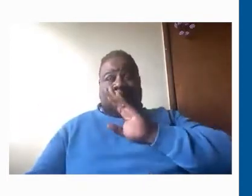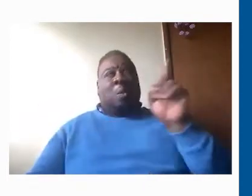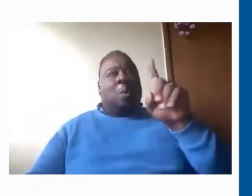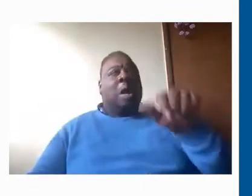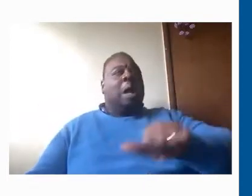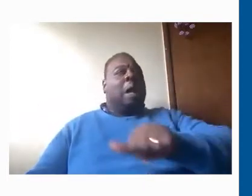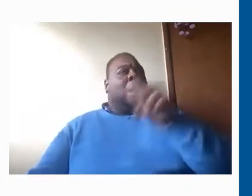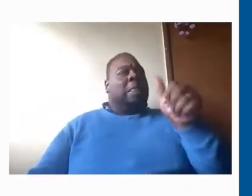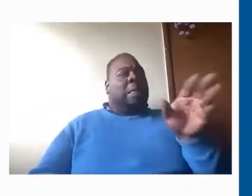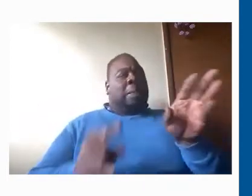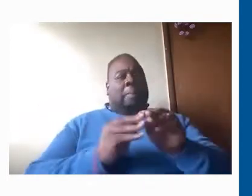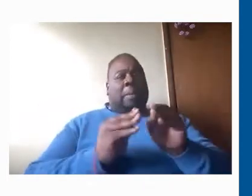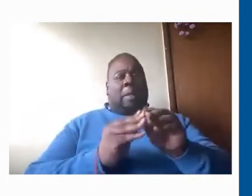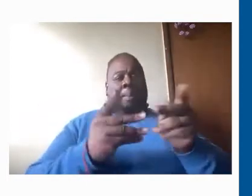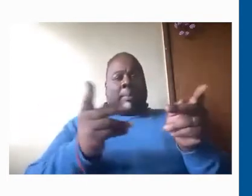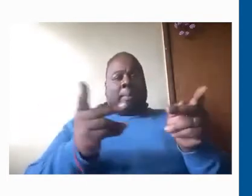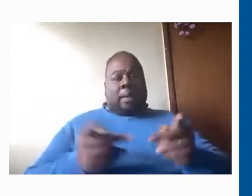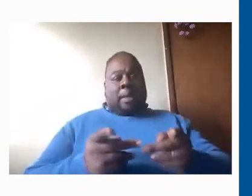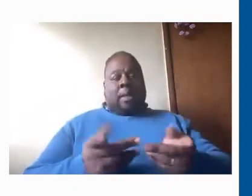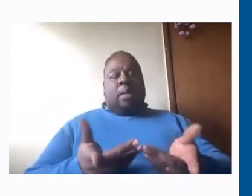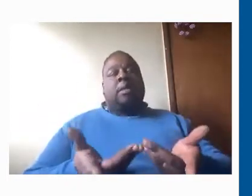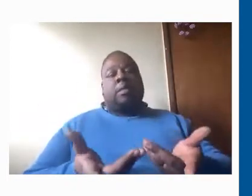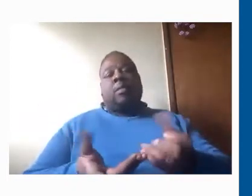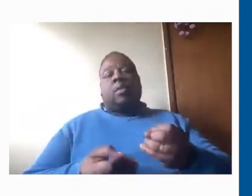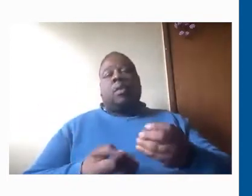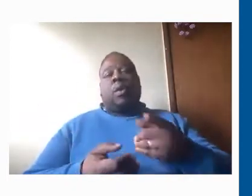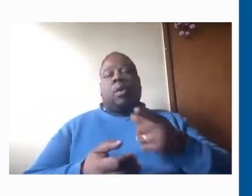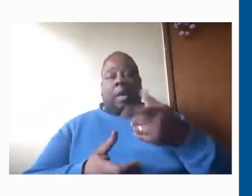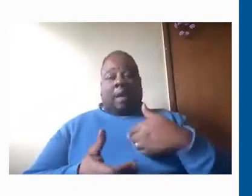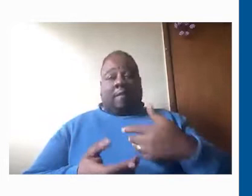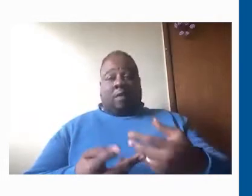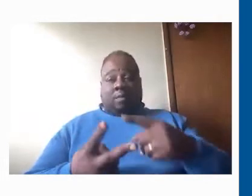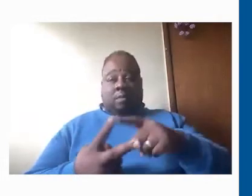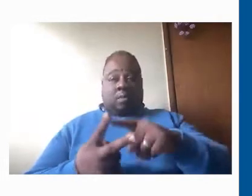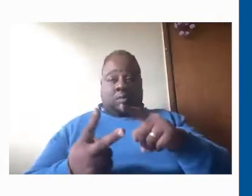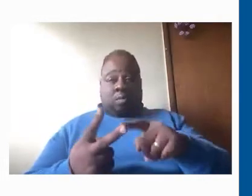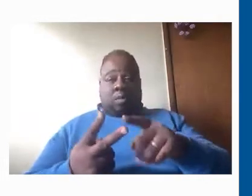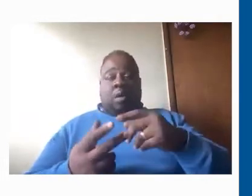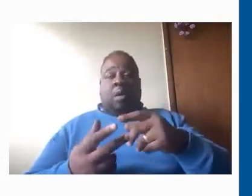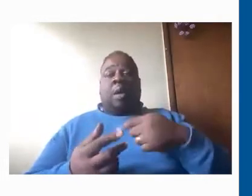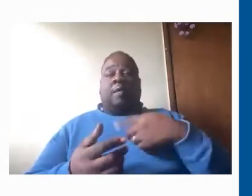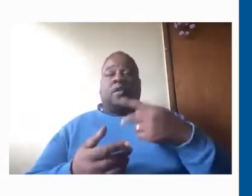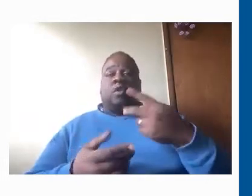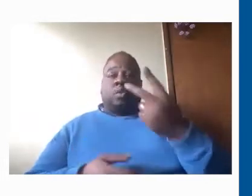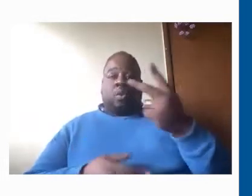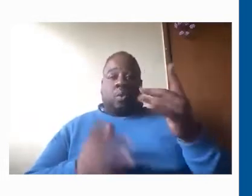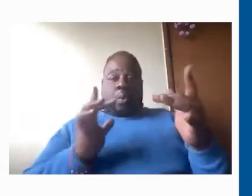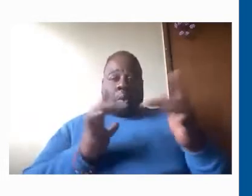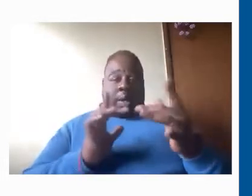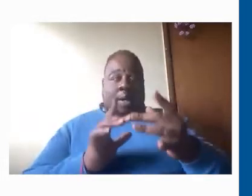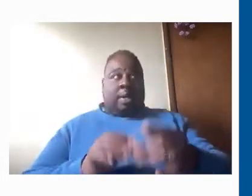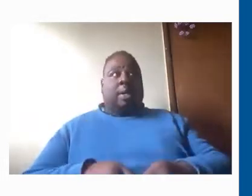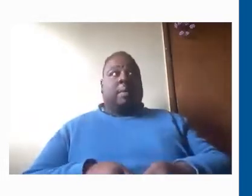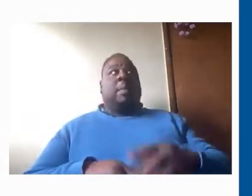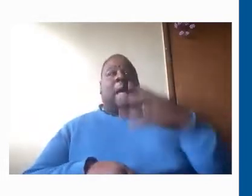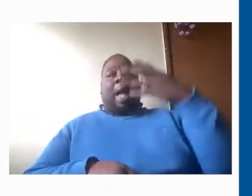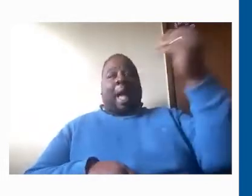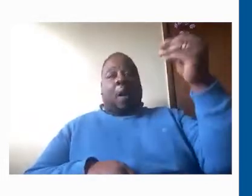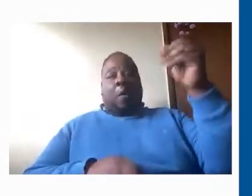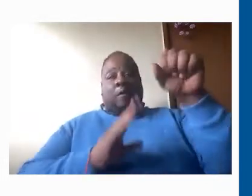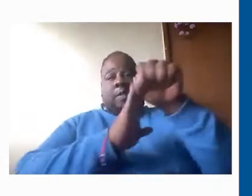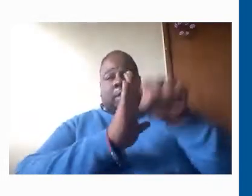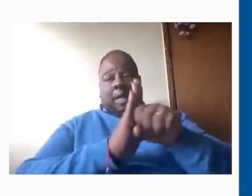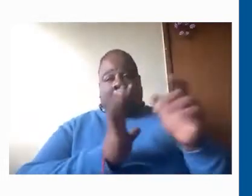So communication, again, having at least 2 contacts, having an out-of-state contact, but also communicating during an emergency with